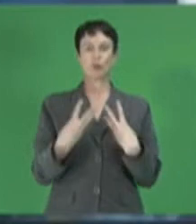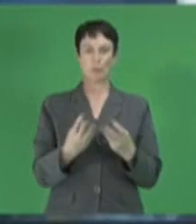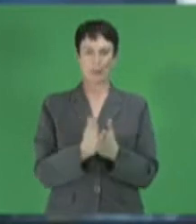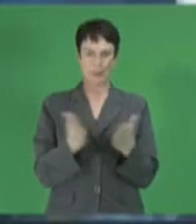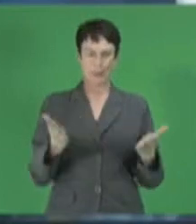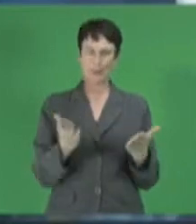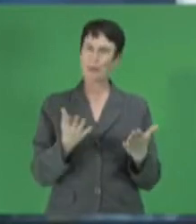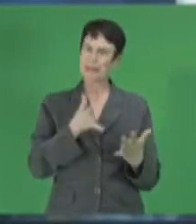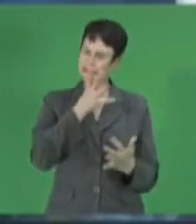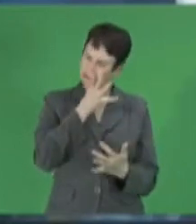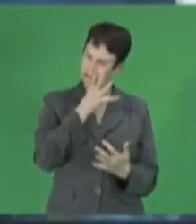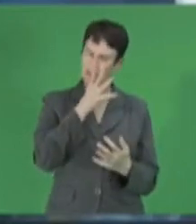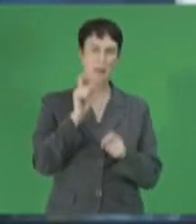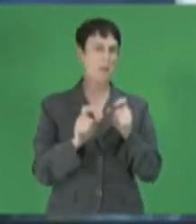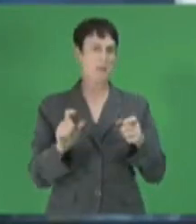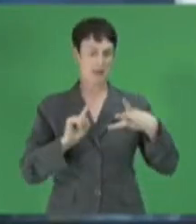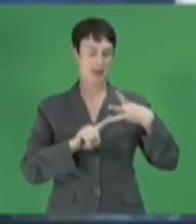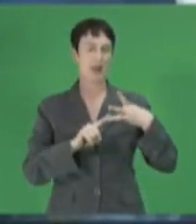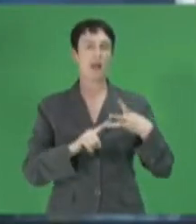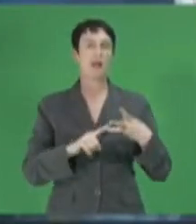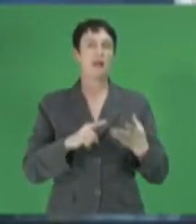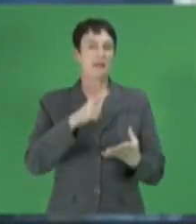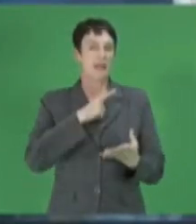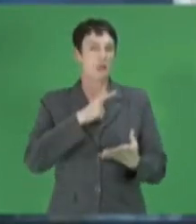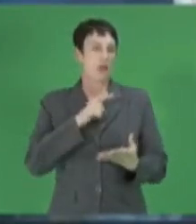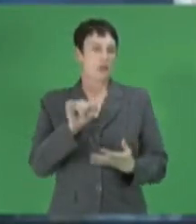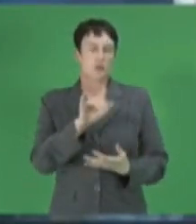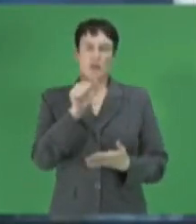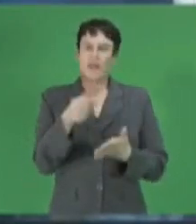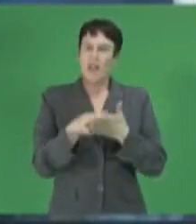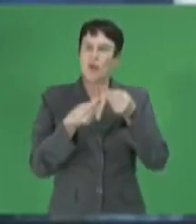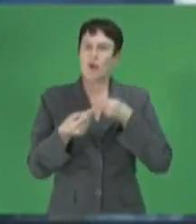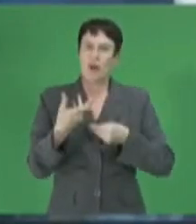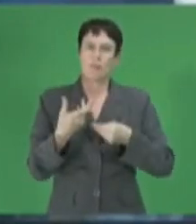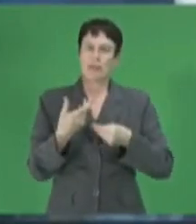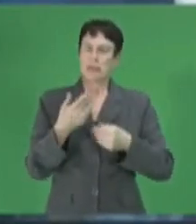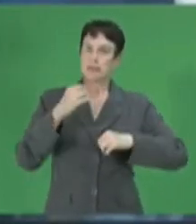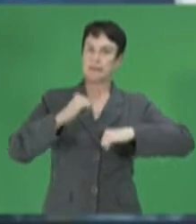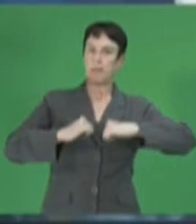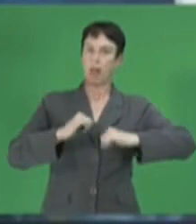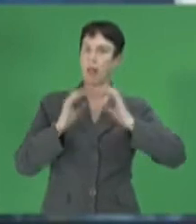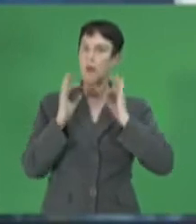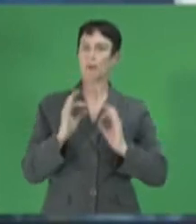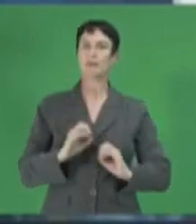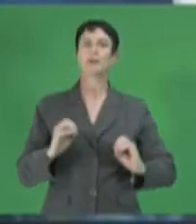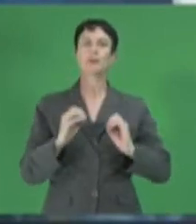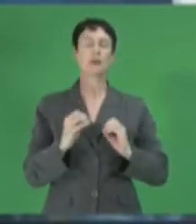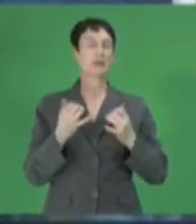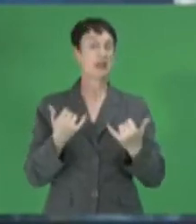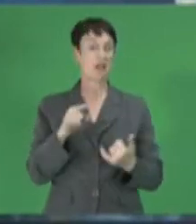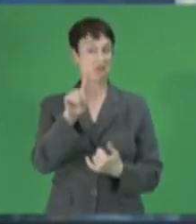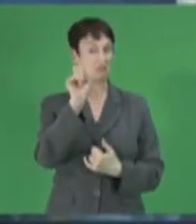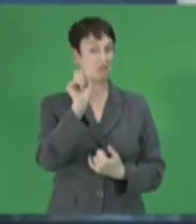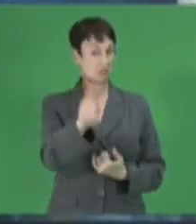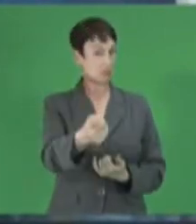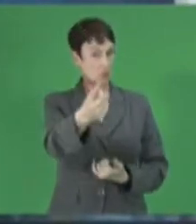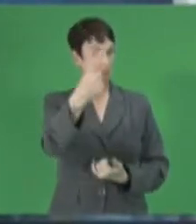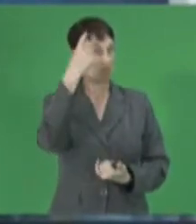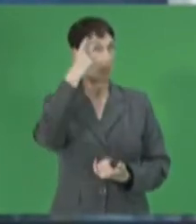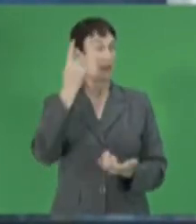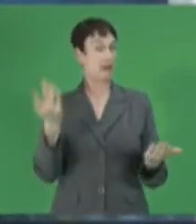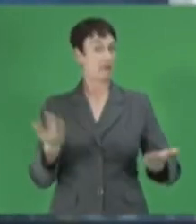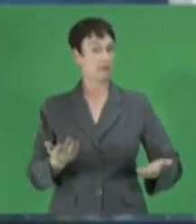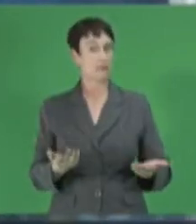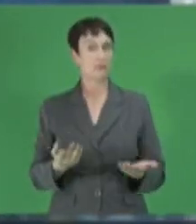state of South Africa's economy is unstable. What do you make of this, and what can the central bank do to help things